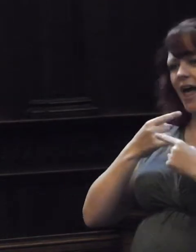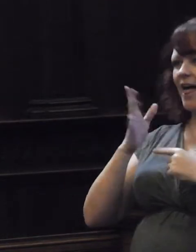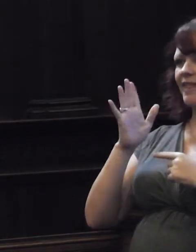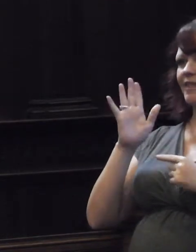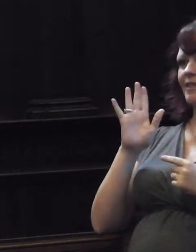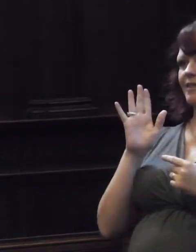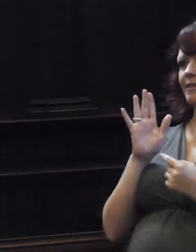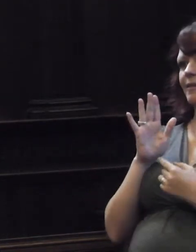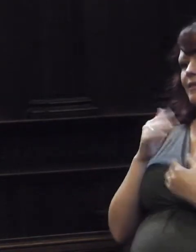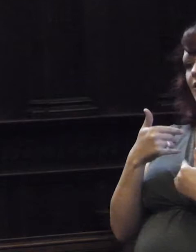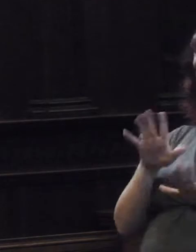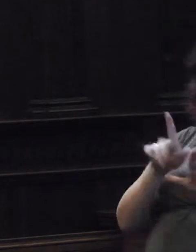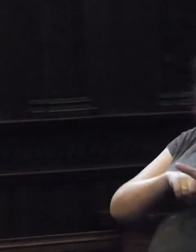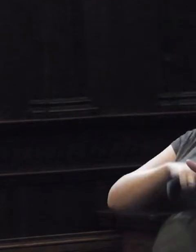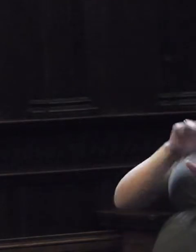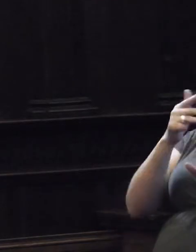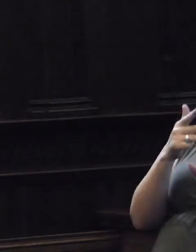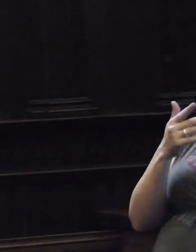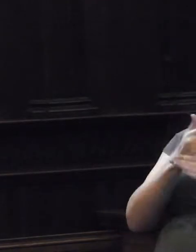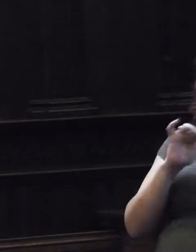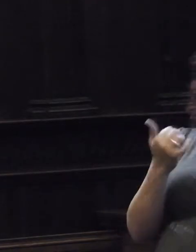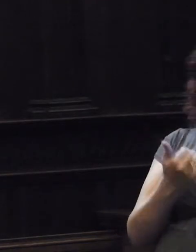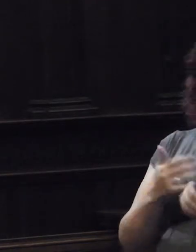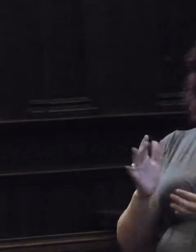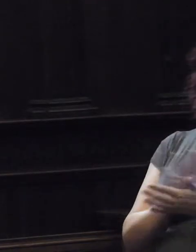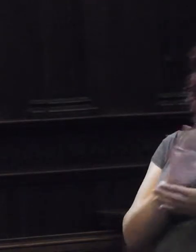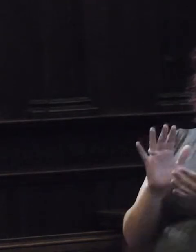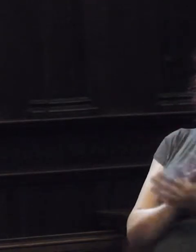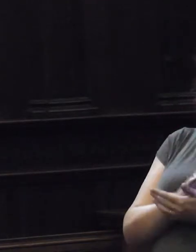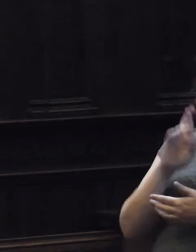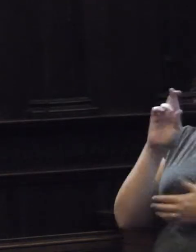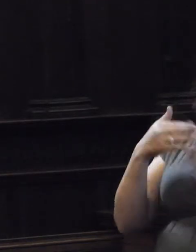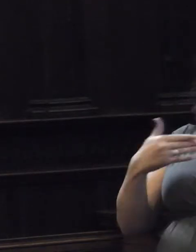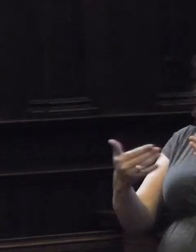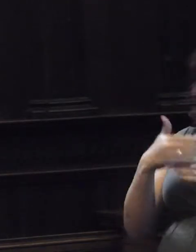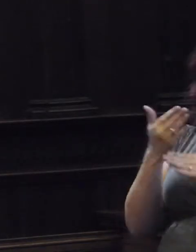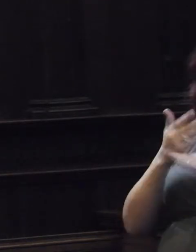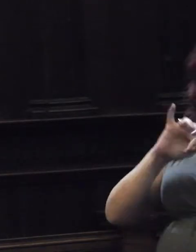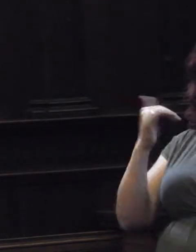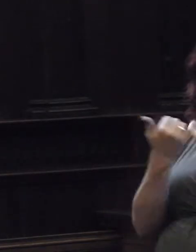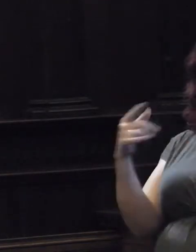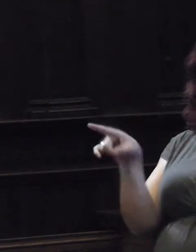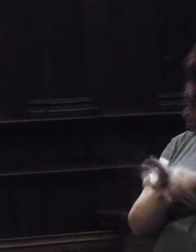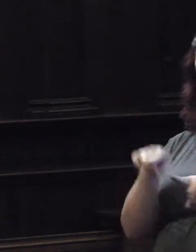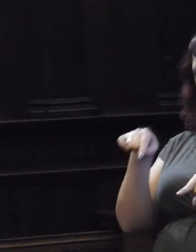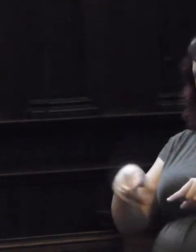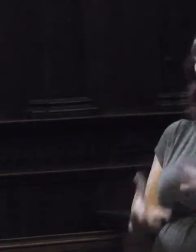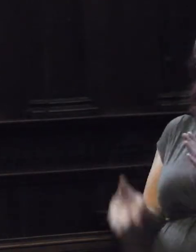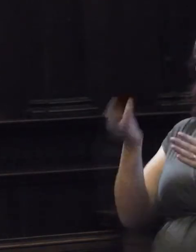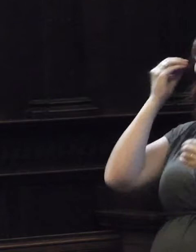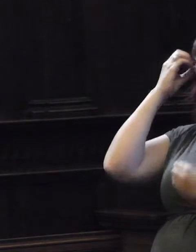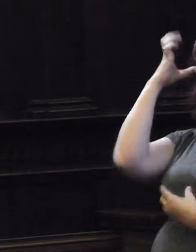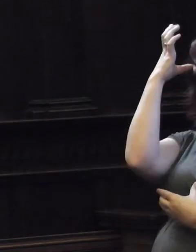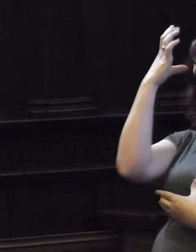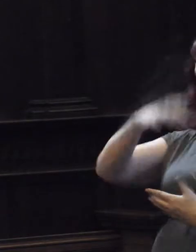9-day workshop. Good fun. Wish we could have more workshops like this, as I learned so much.